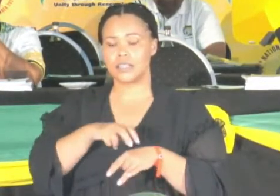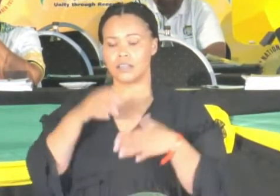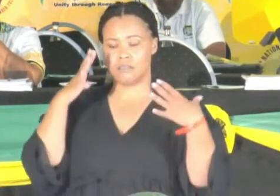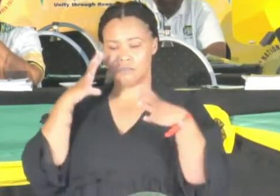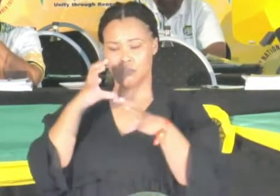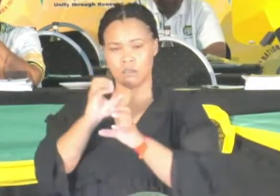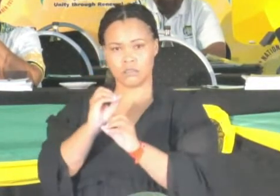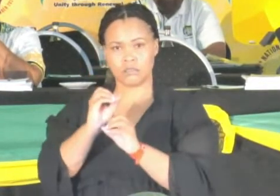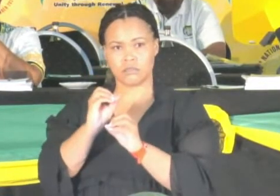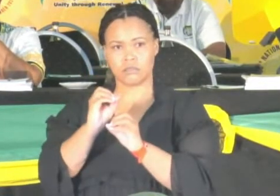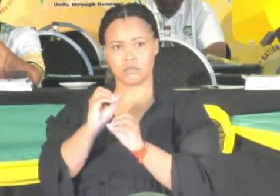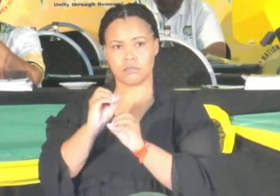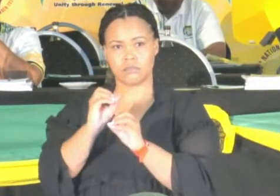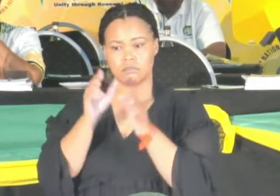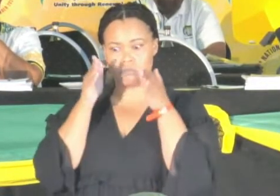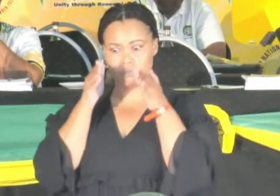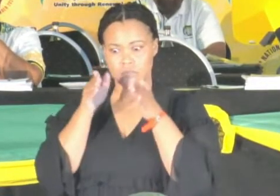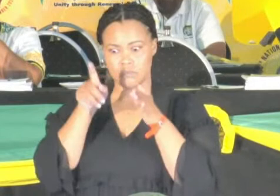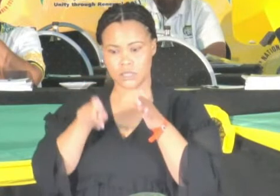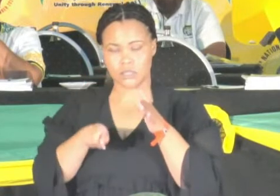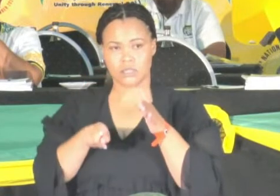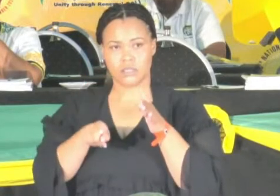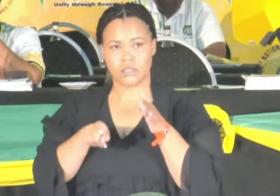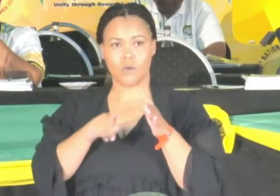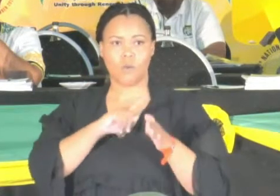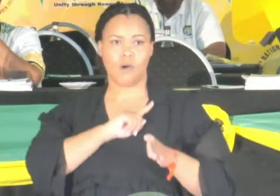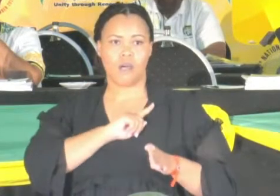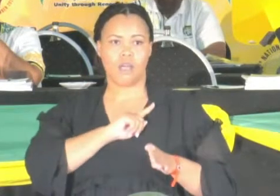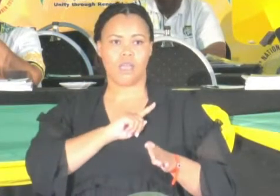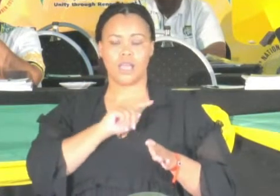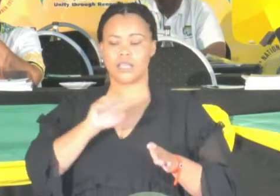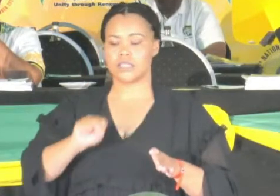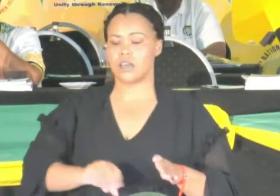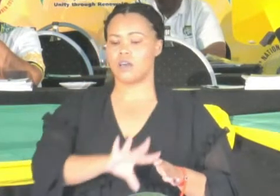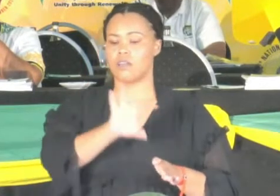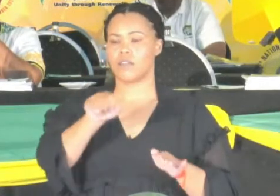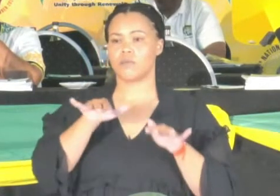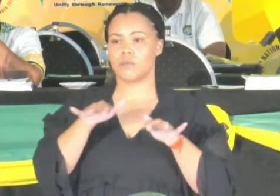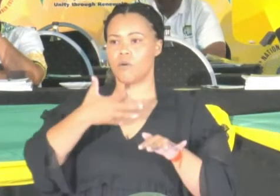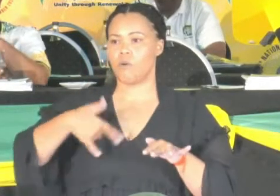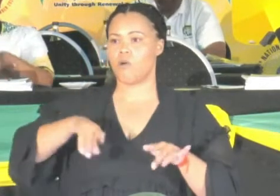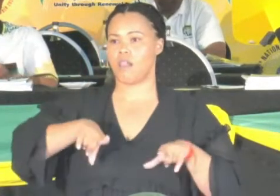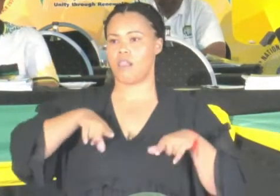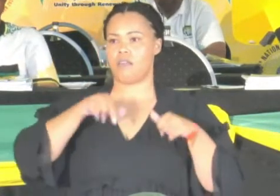so that we can achieve a better life for all South Africans.